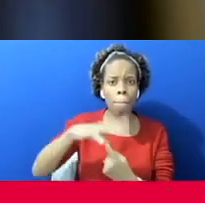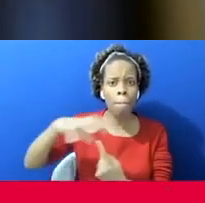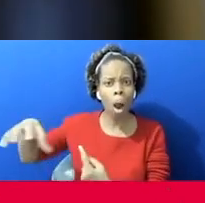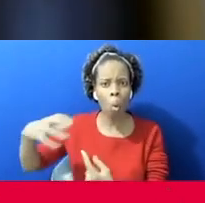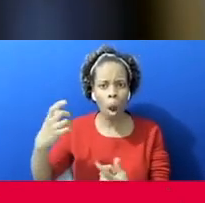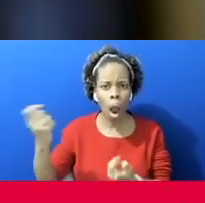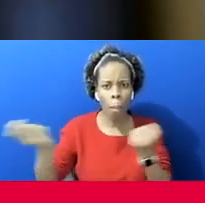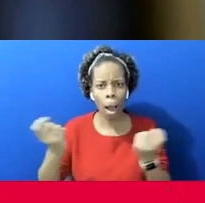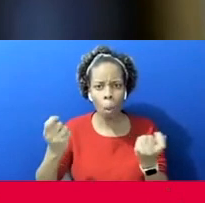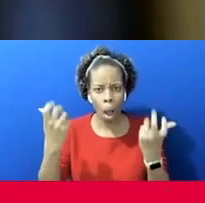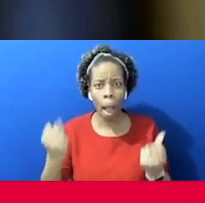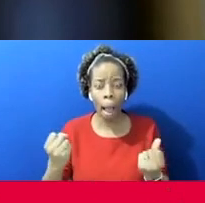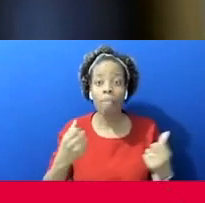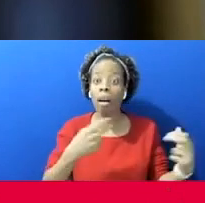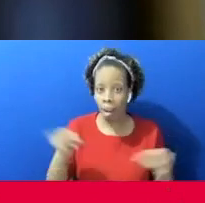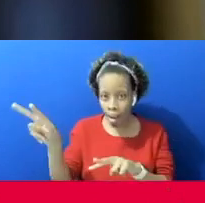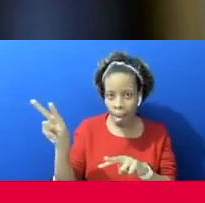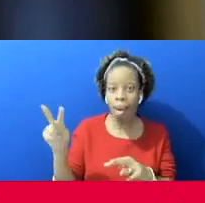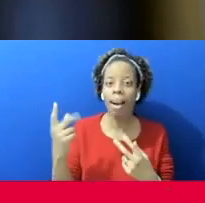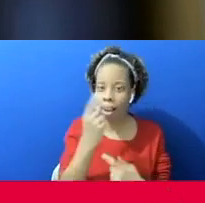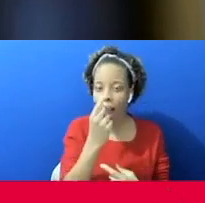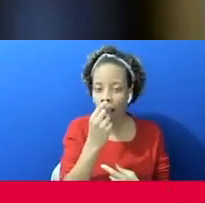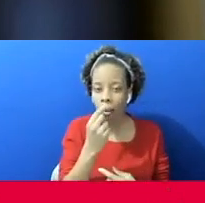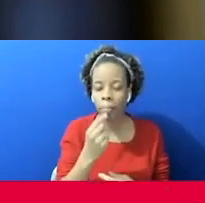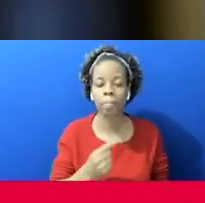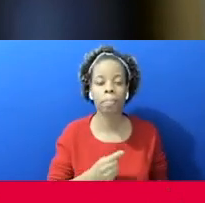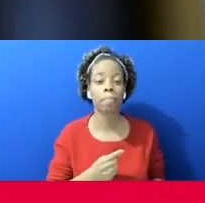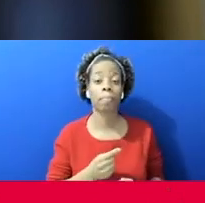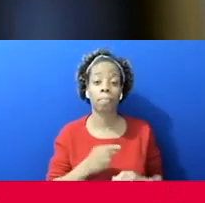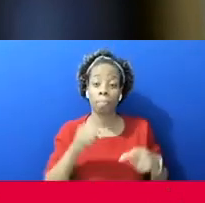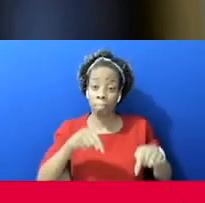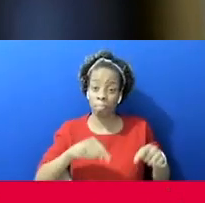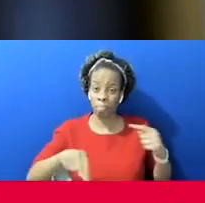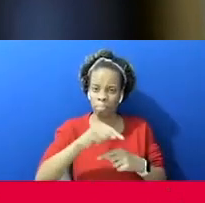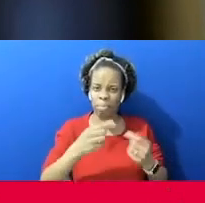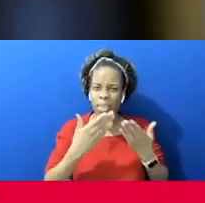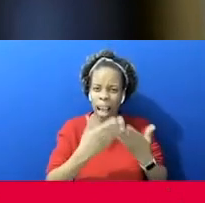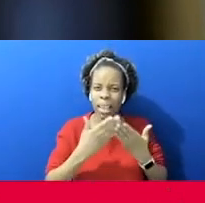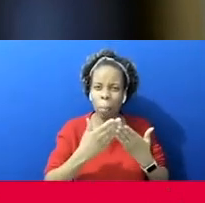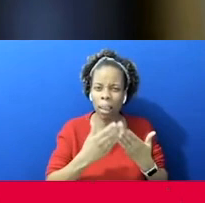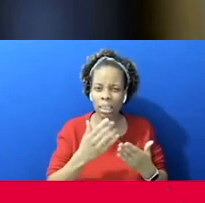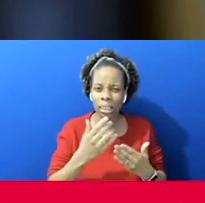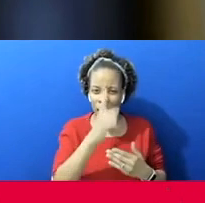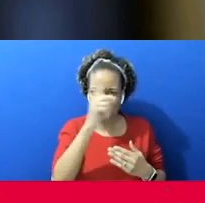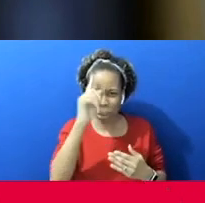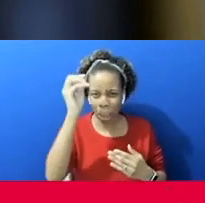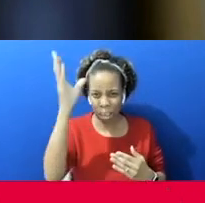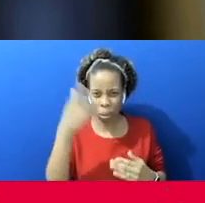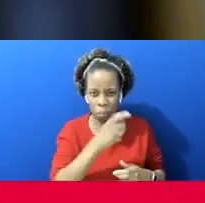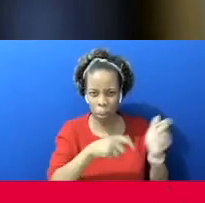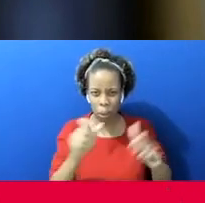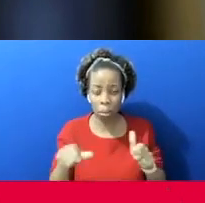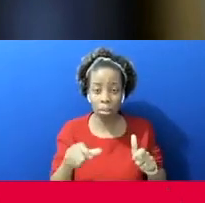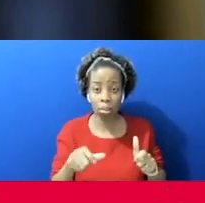exceptions. The issue with research in academia, particularly for this issue, is that we still don't have a research industry that even checks